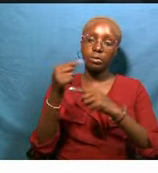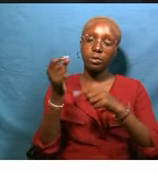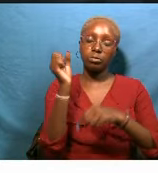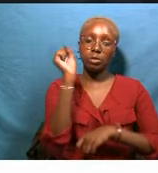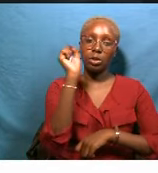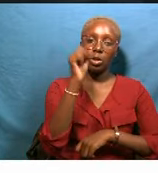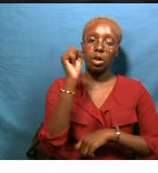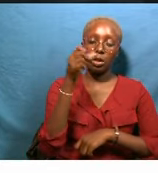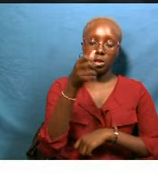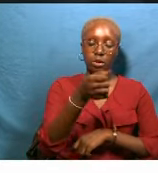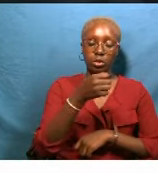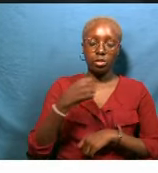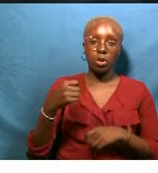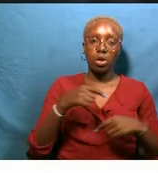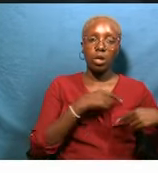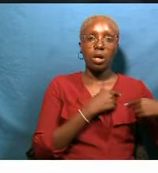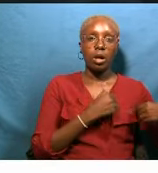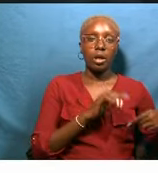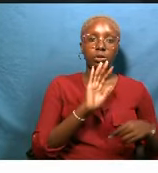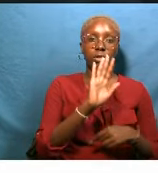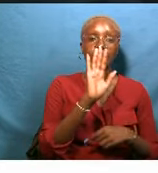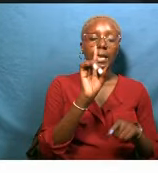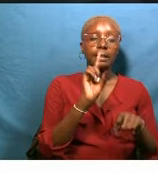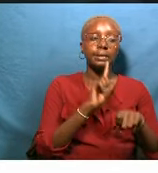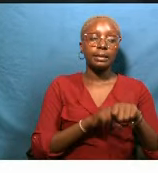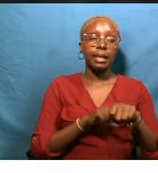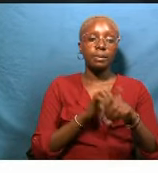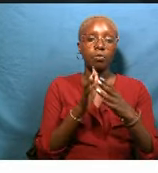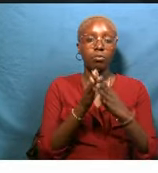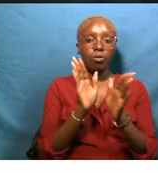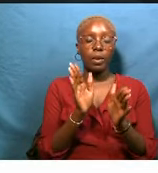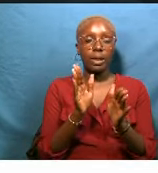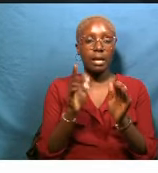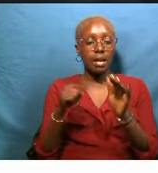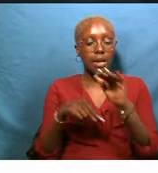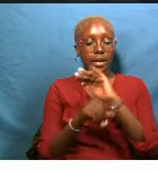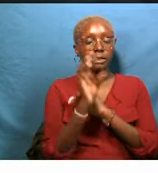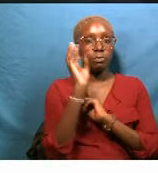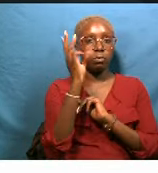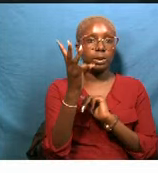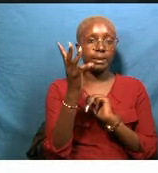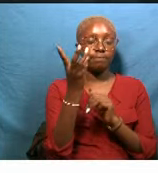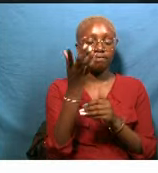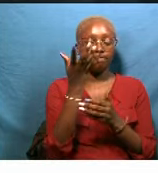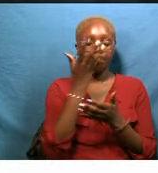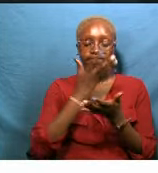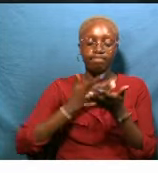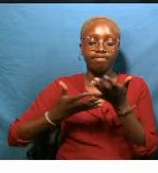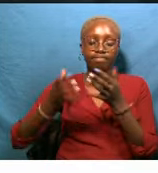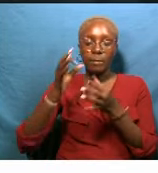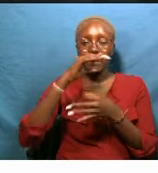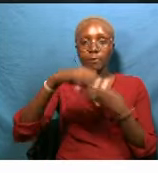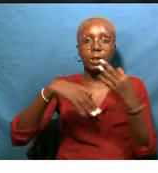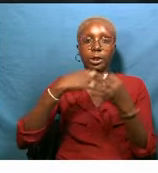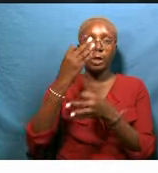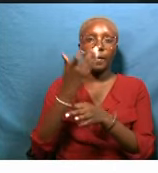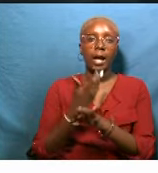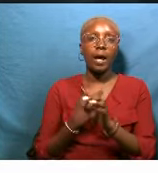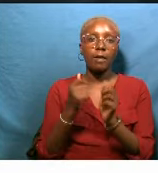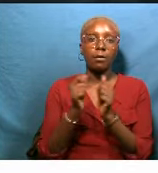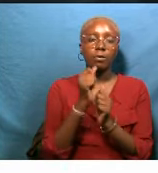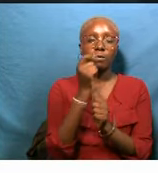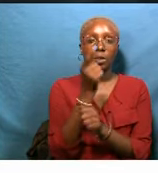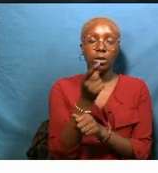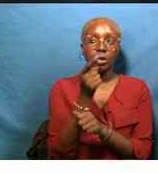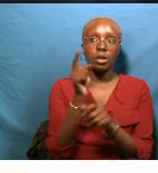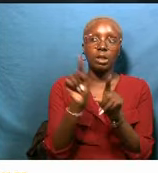the door of your heart. When you open, I will enter, dine with you, and attend your